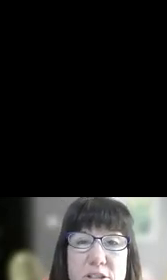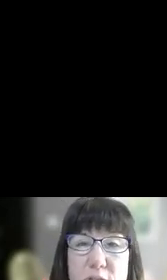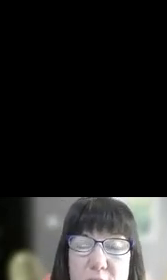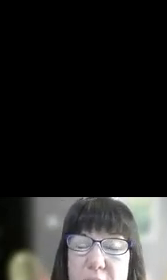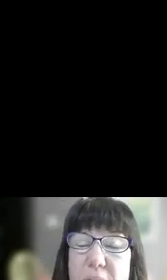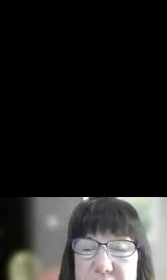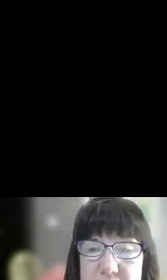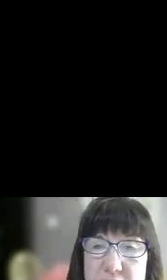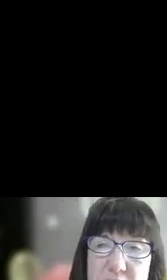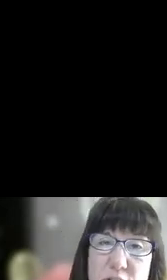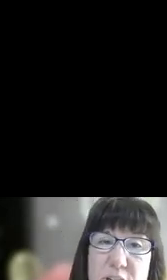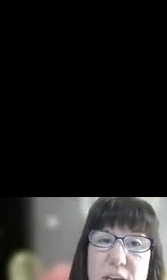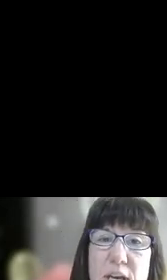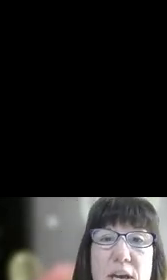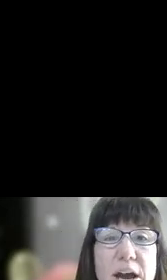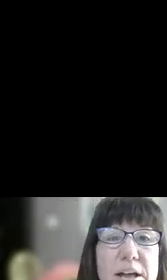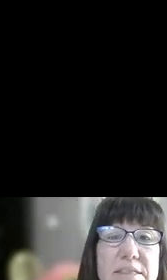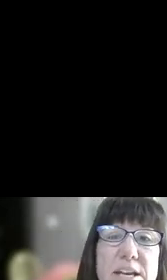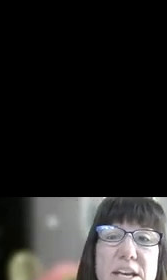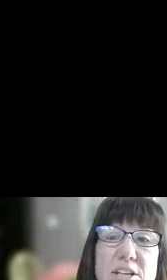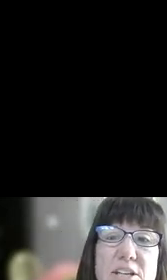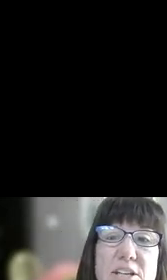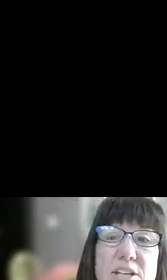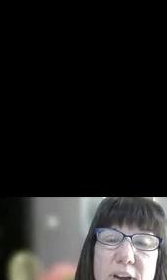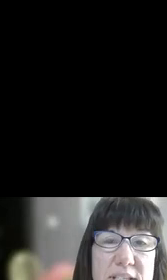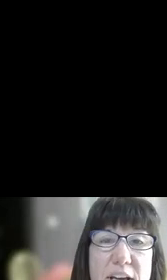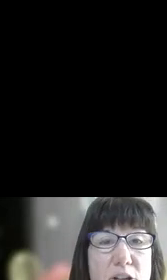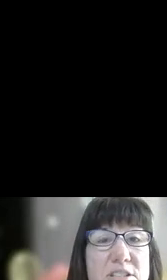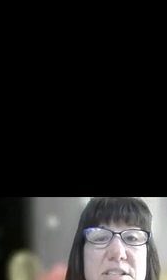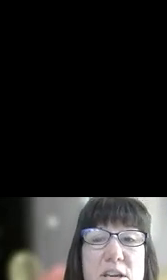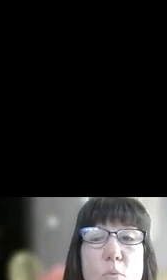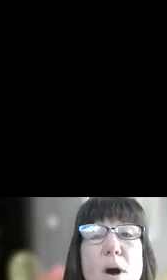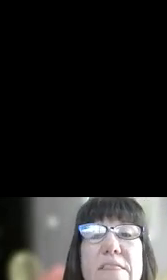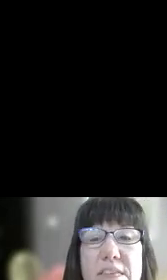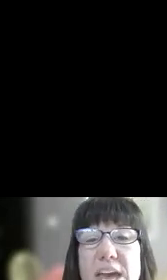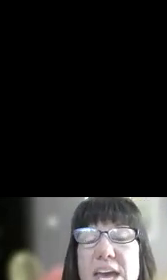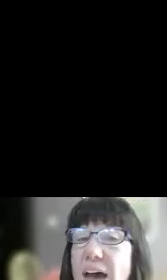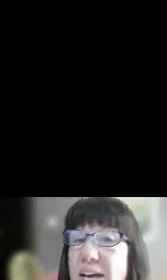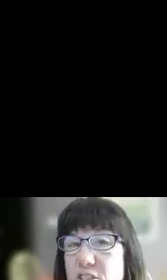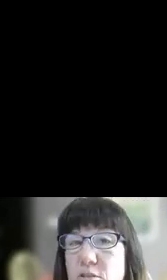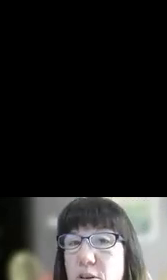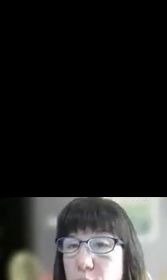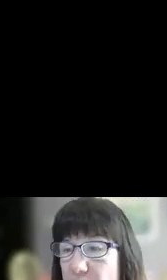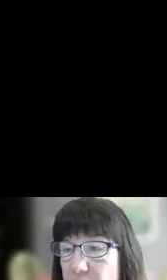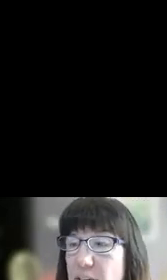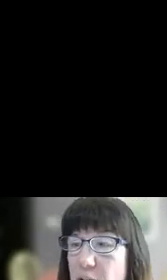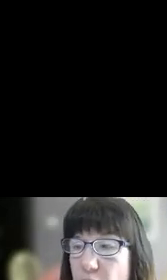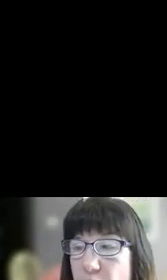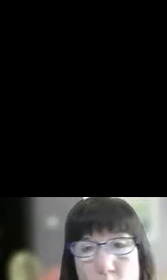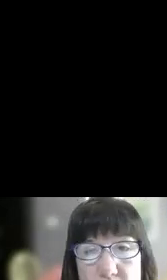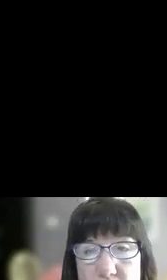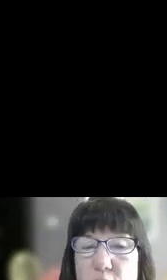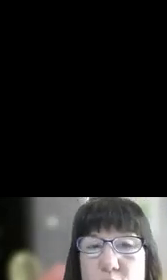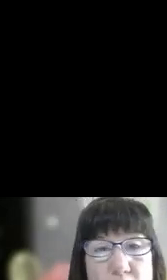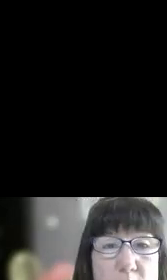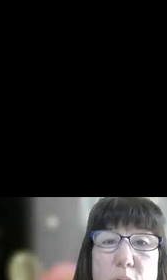to look to as a second degree, then it's great to take a look to see what they ask you to complete